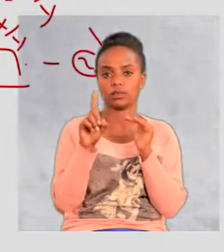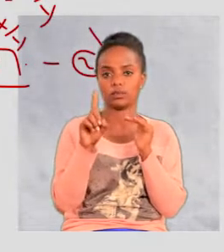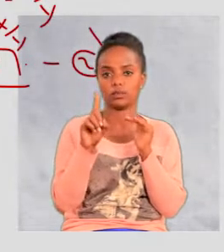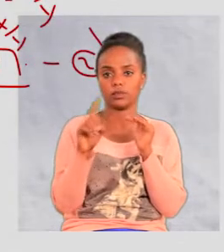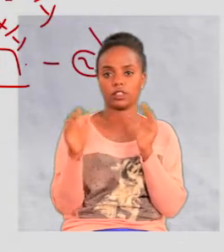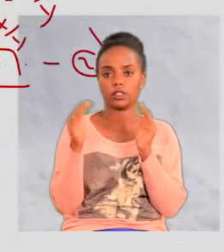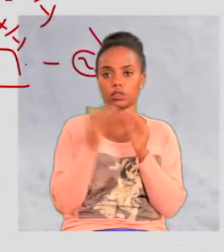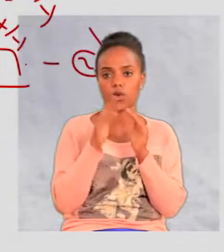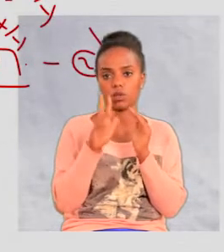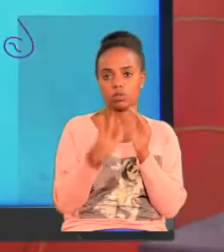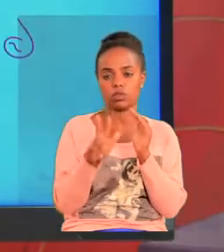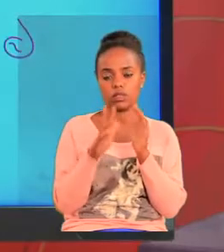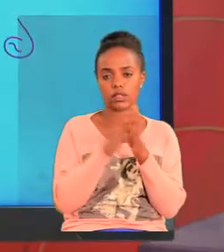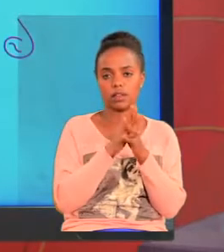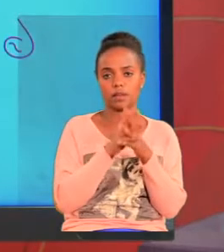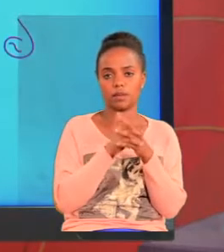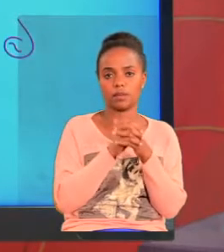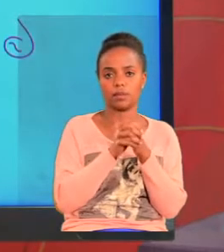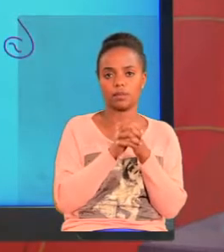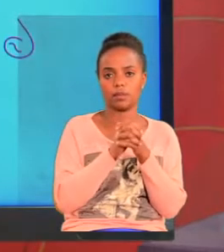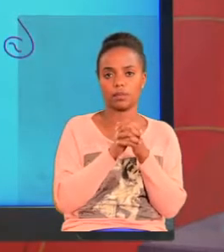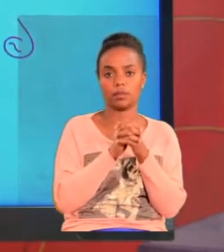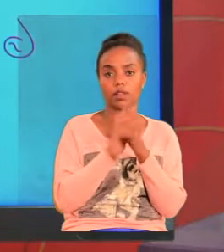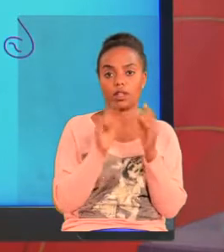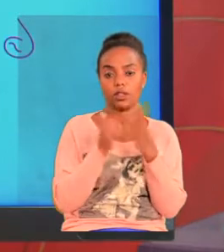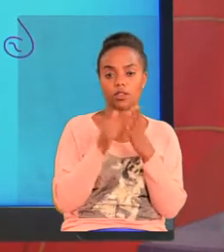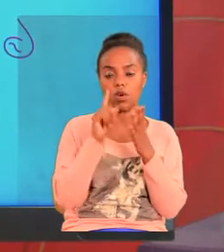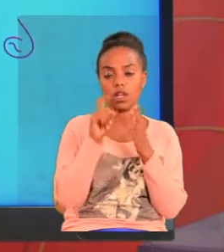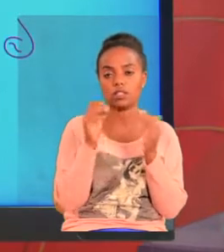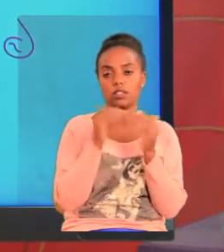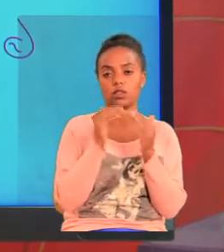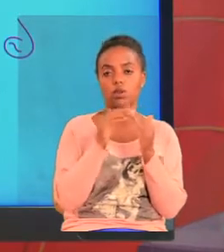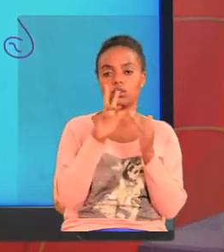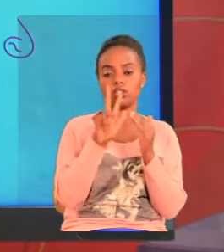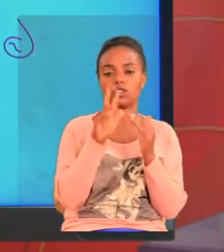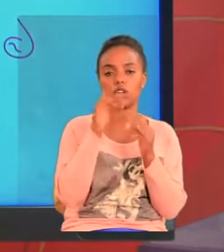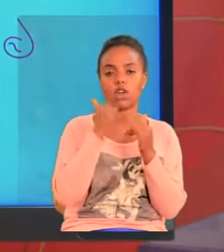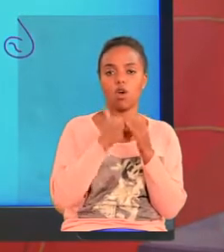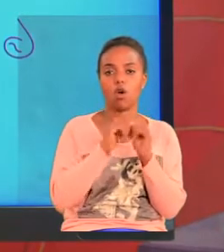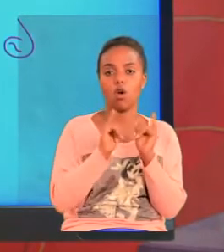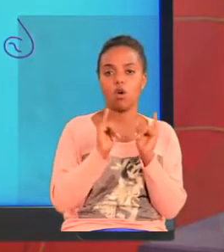is equals to 3. So x equals to 3 over